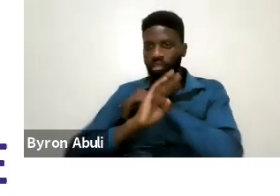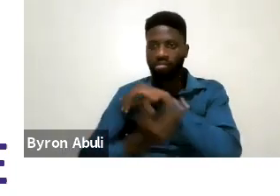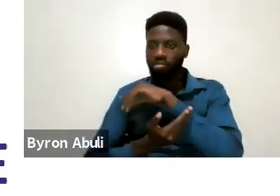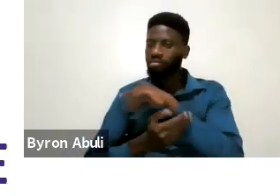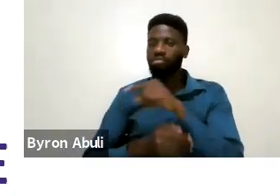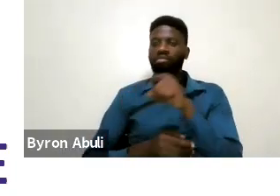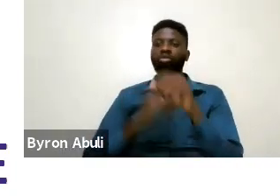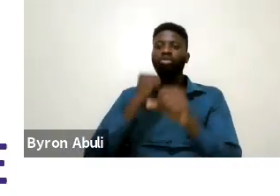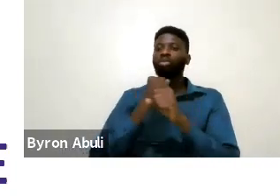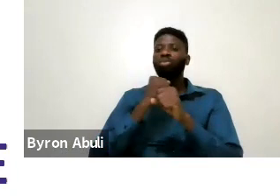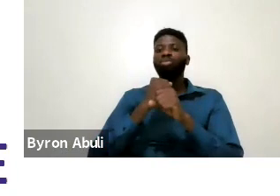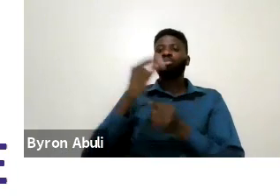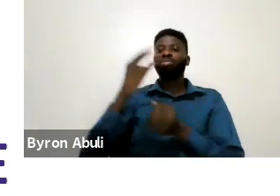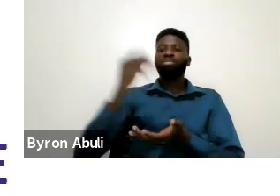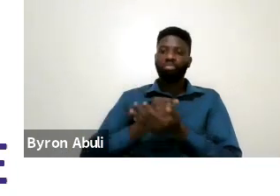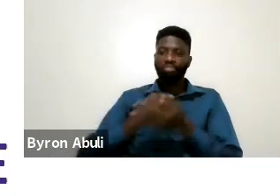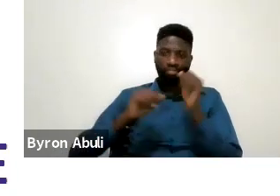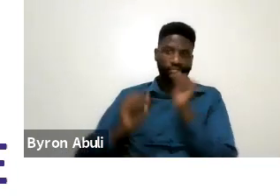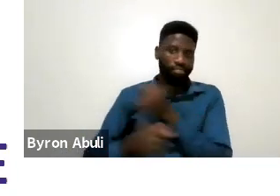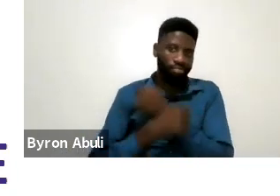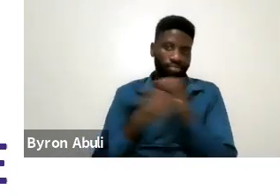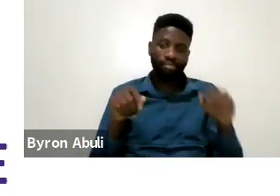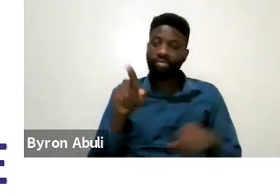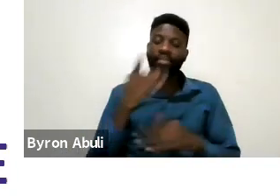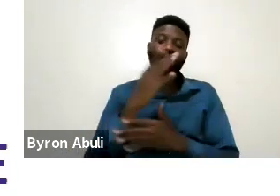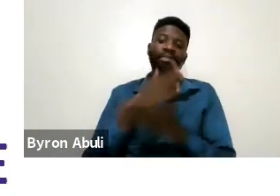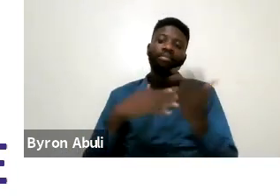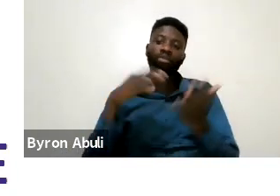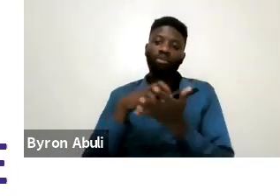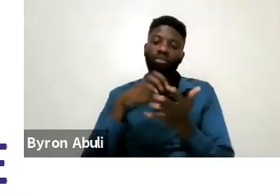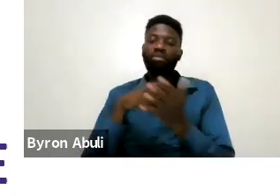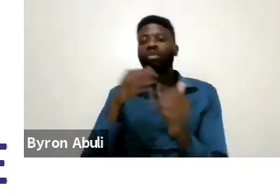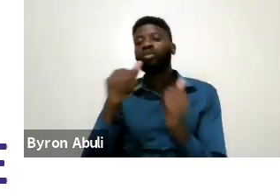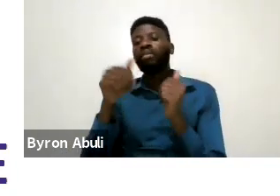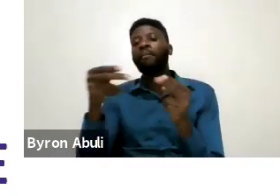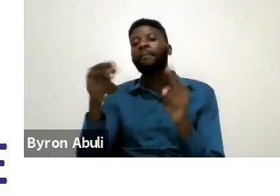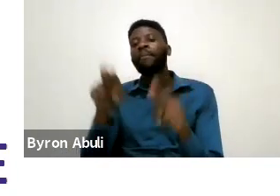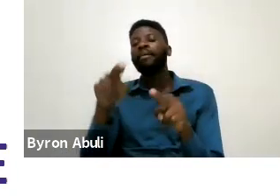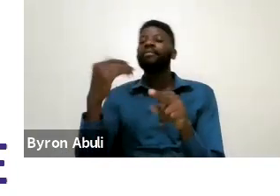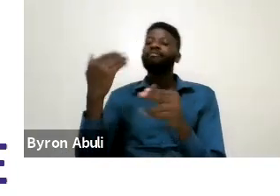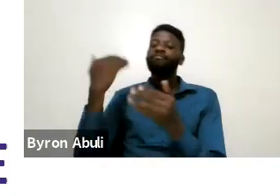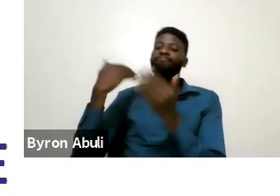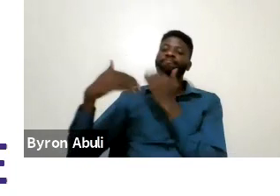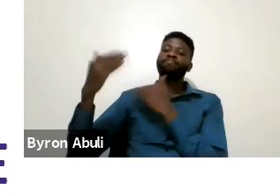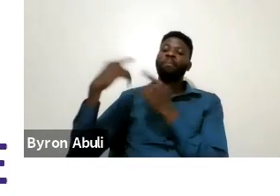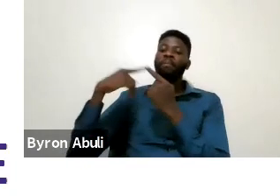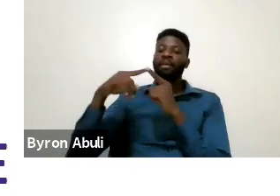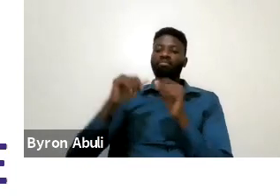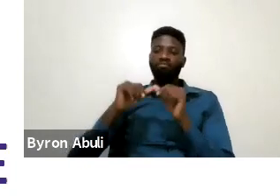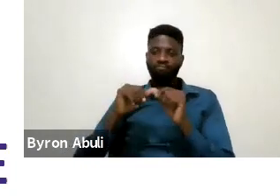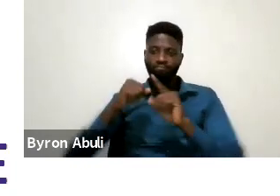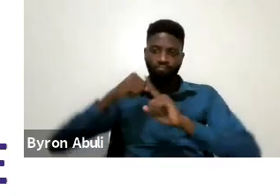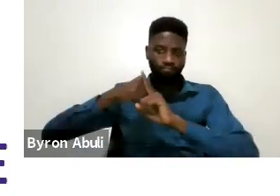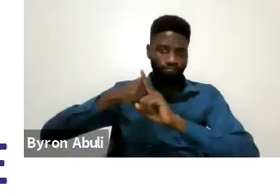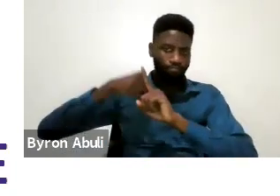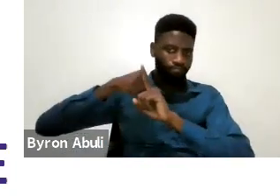the job. So those are some of the situations that happened some time back. But as we continue to do advocacy